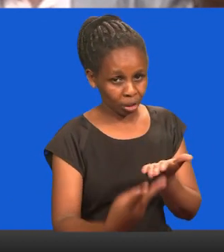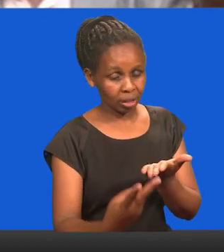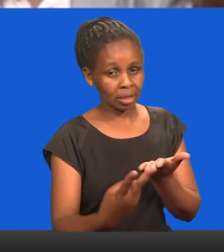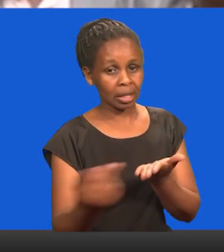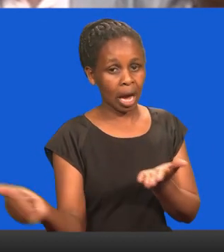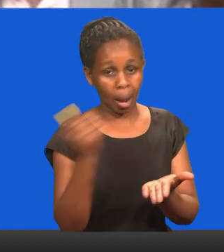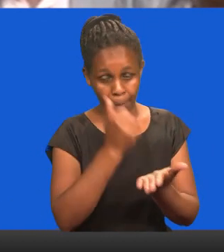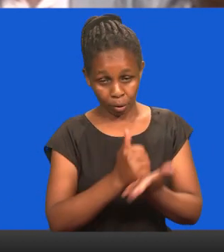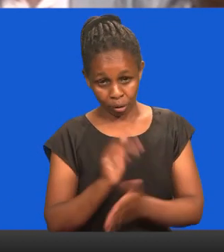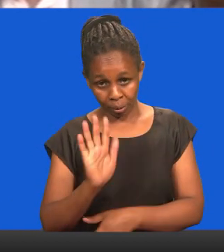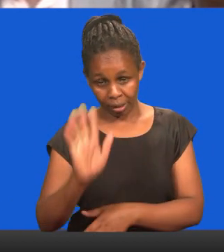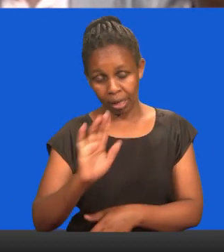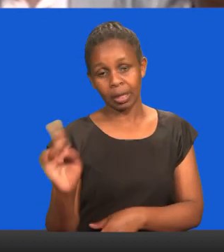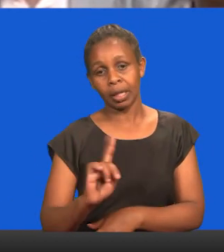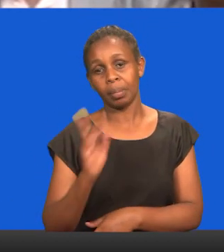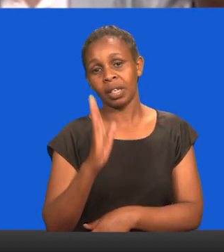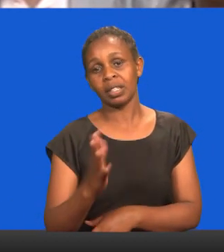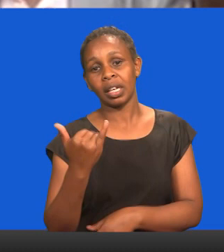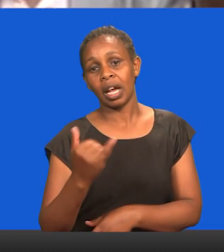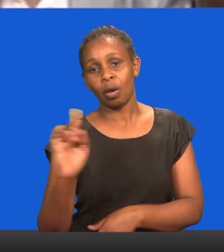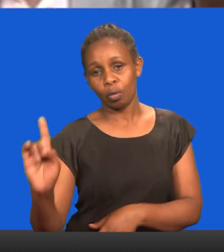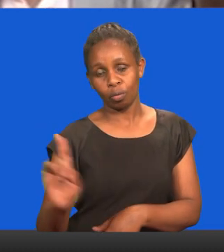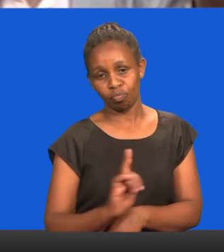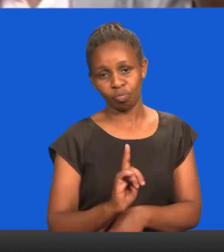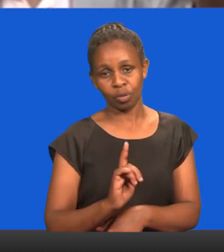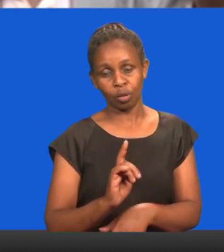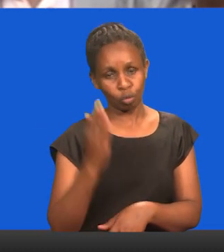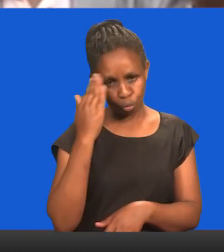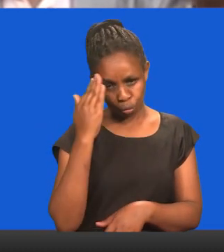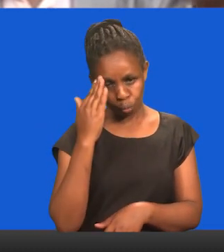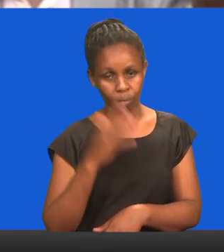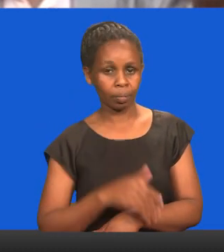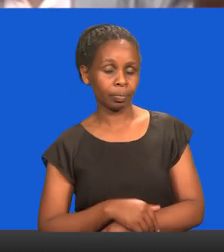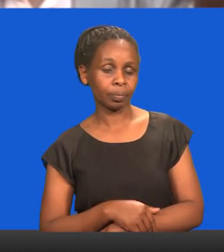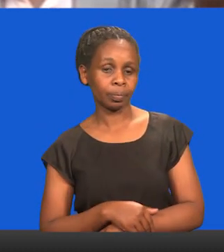2 weeks of his appointment, the minister is here on a familiarization.